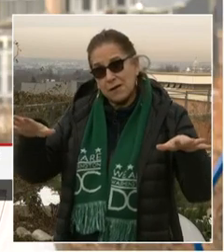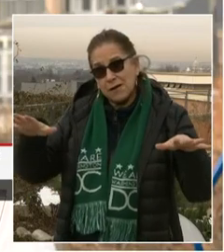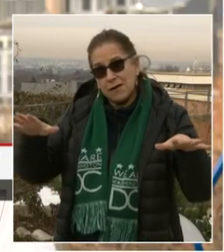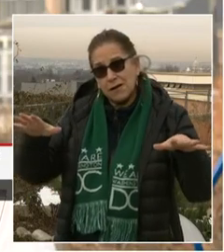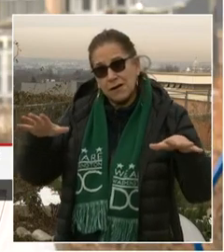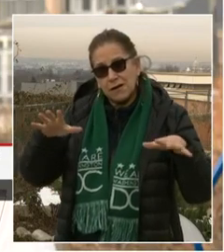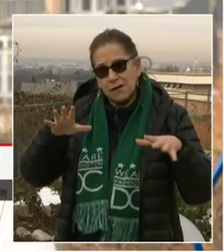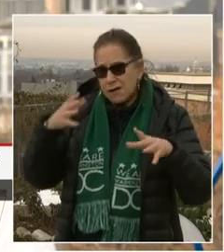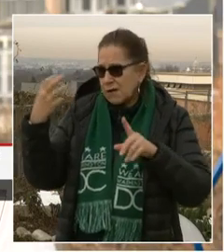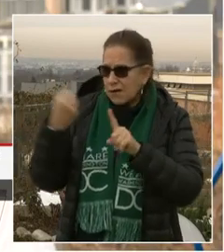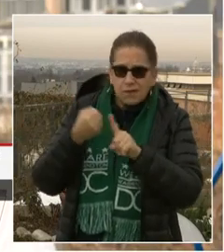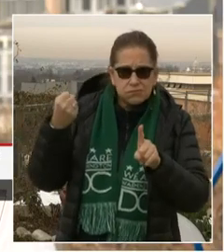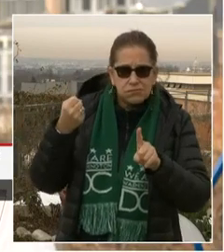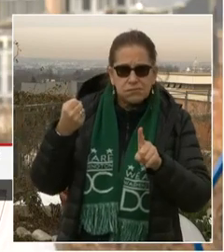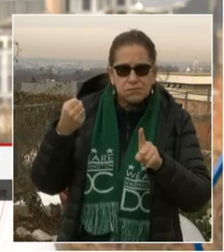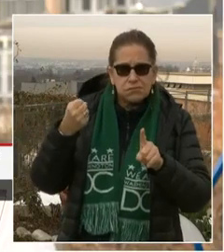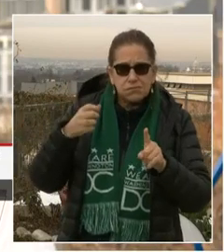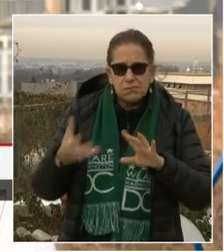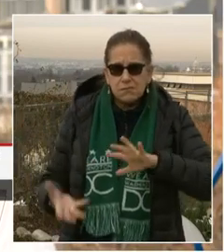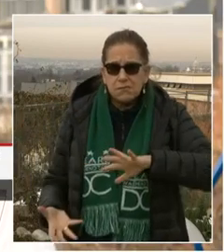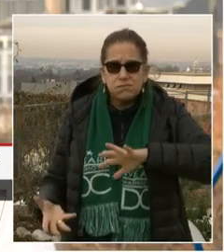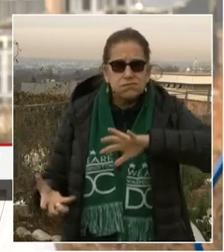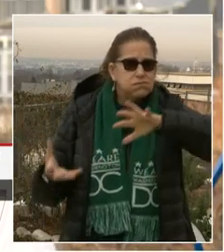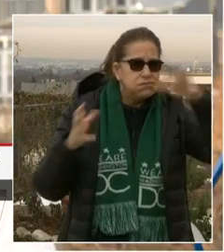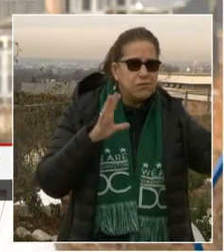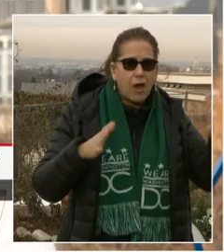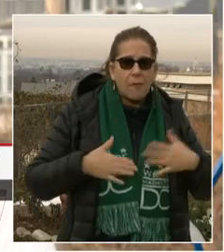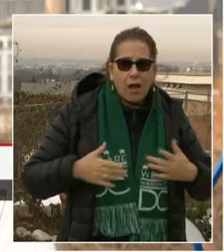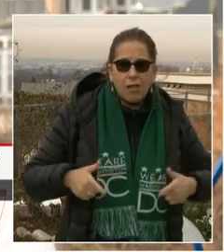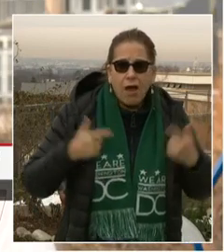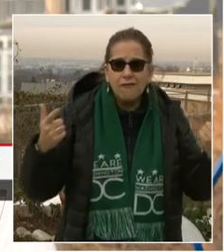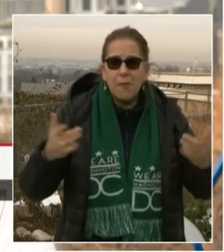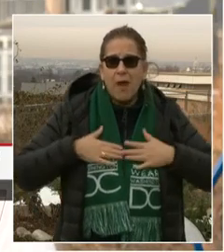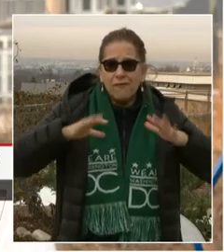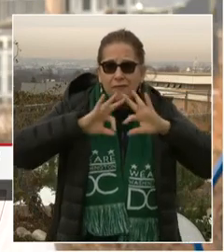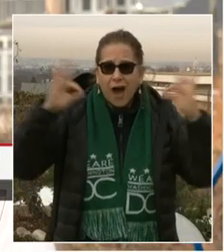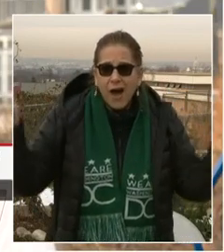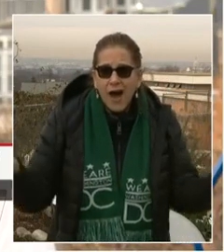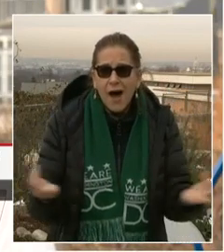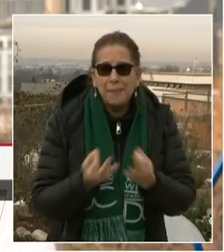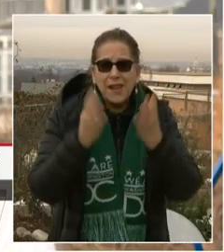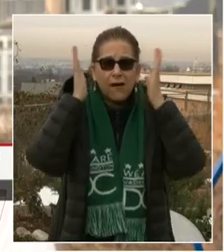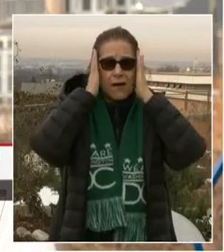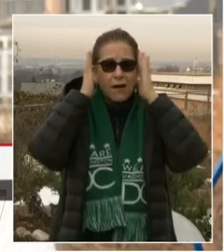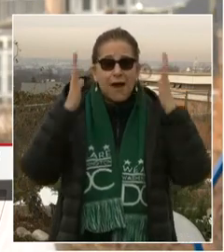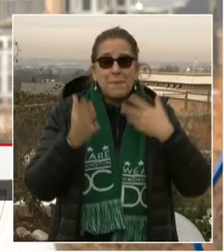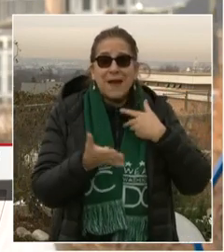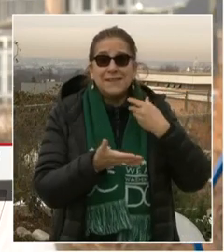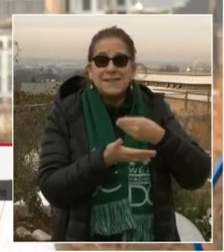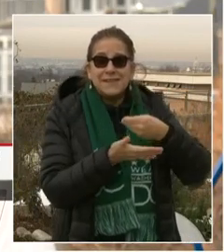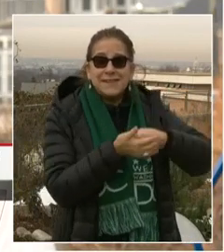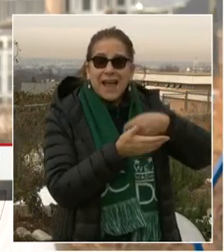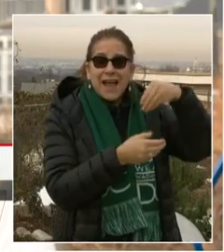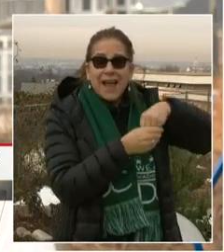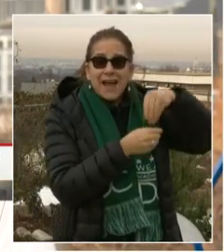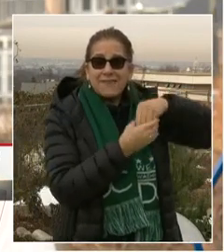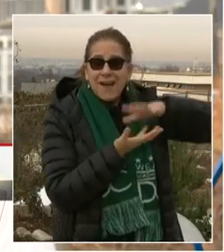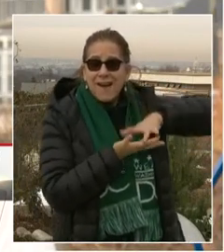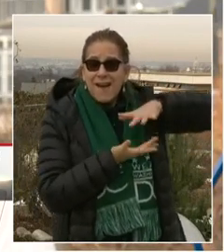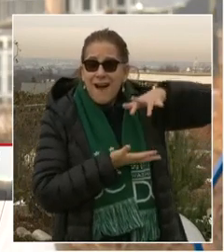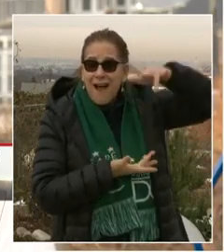on my life and family. I depleted my savings and tried to stay calm through it all because I was